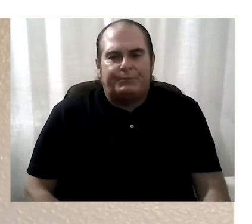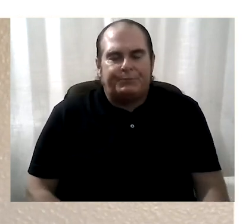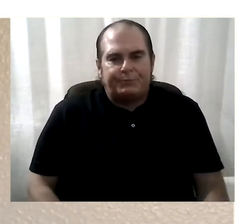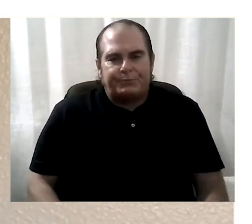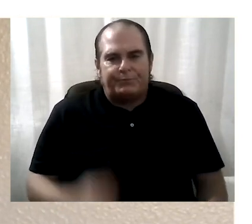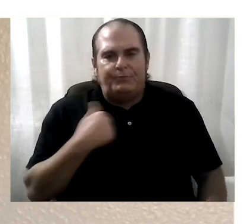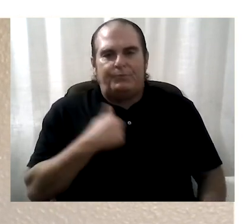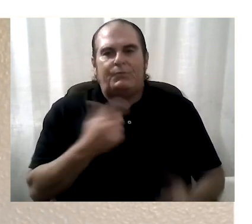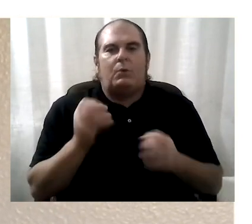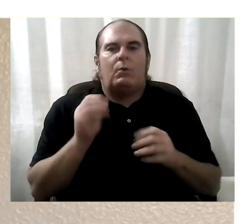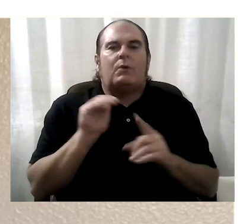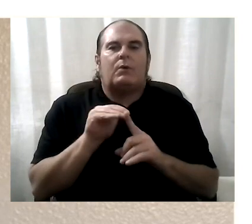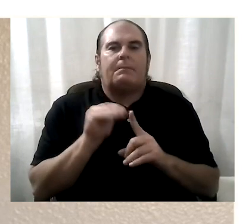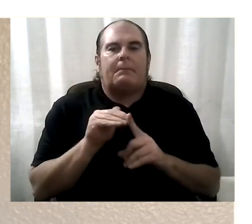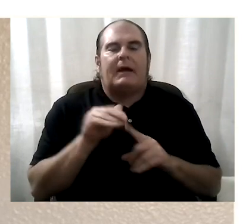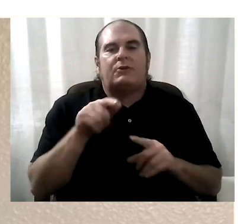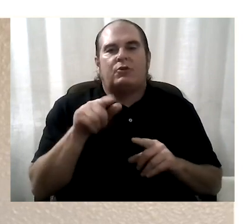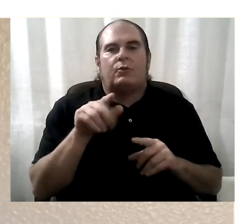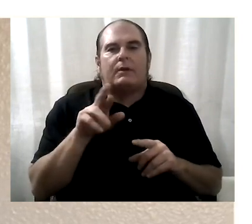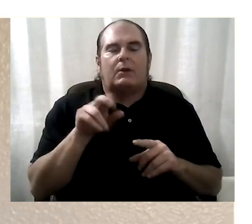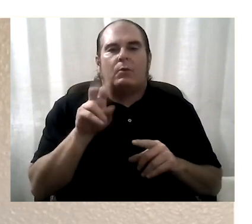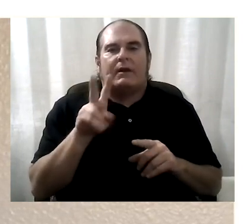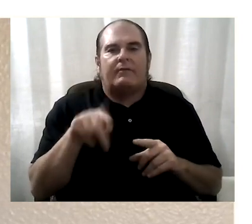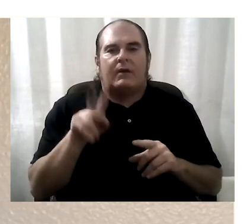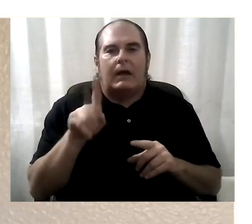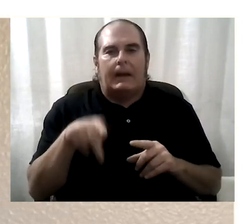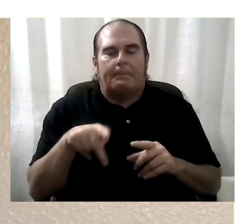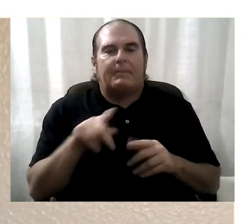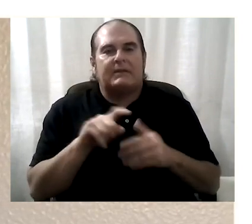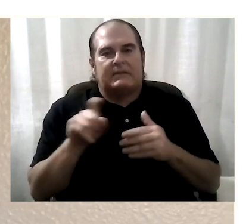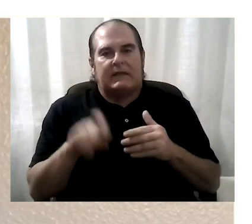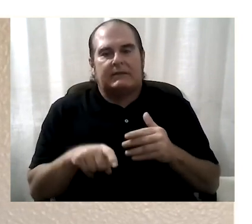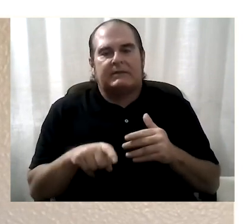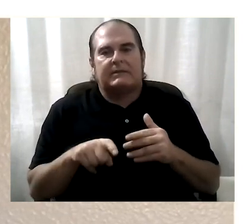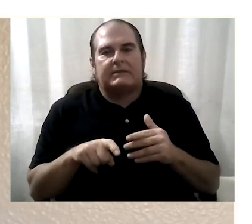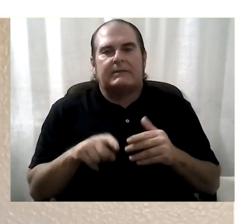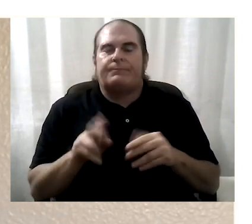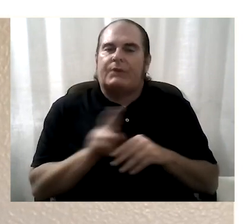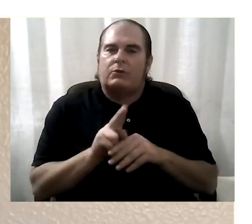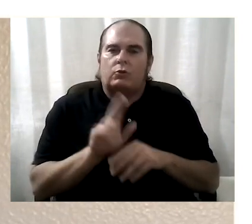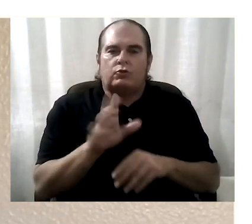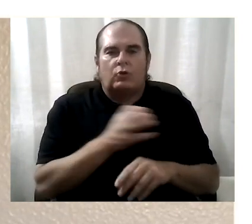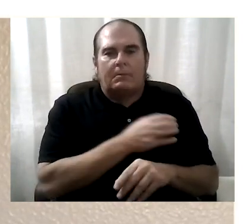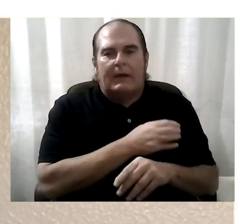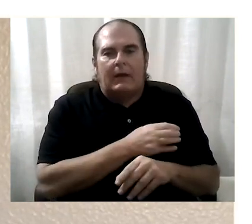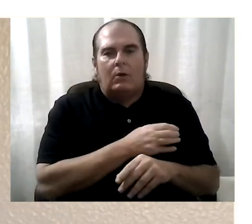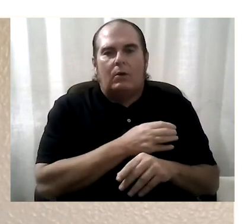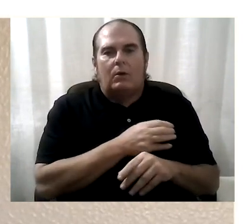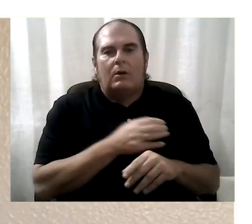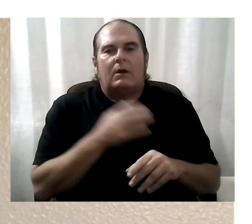attendants. And we want to hear from you. So any suggestions you have for any show topics, please share them with us at